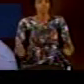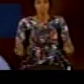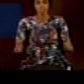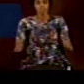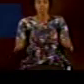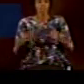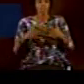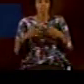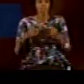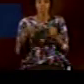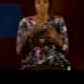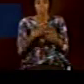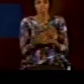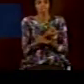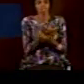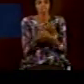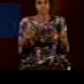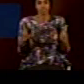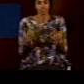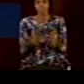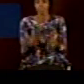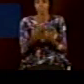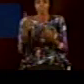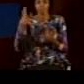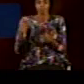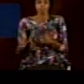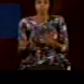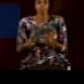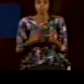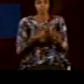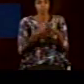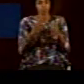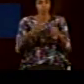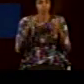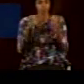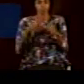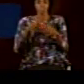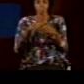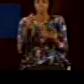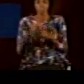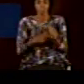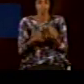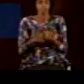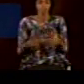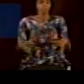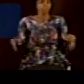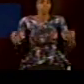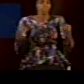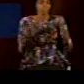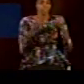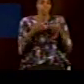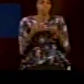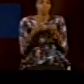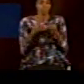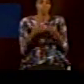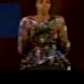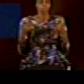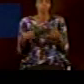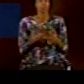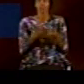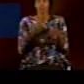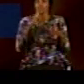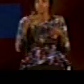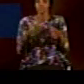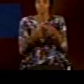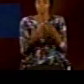God manifested his awesome power at every gathering in different locations. Now we are going to lift up our voice